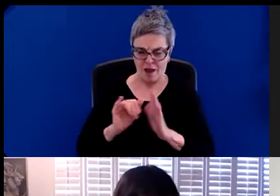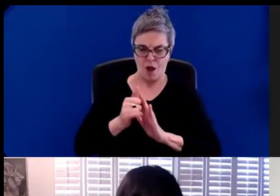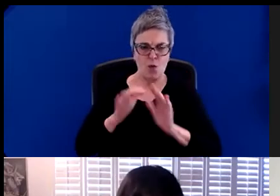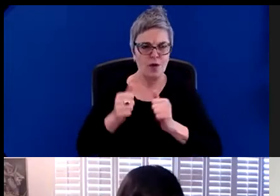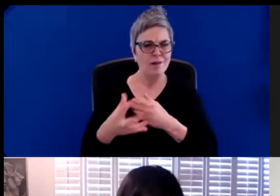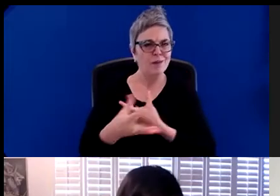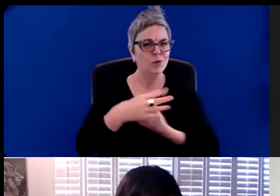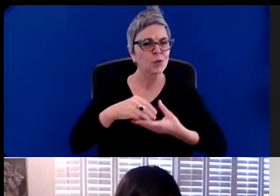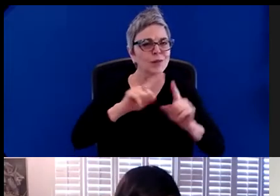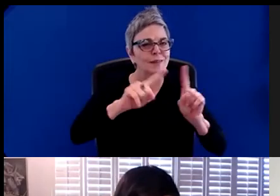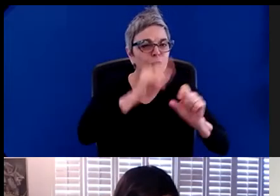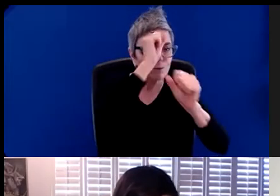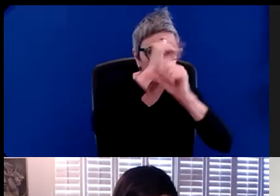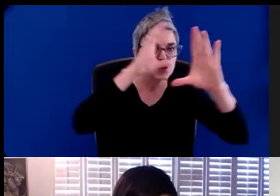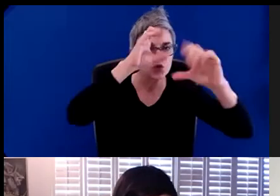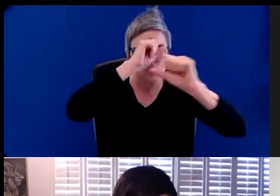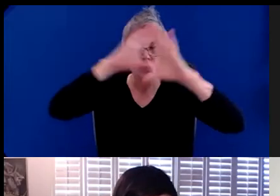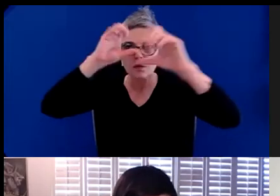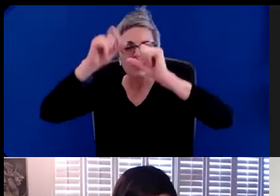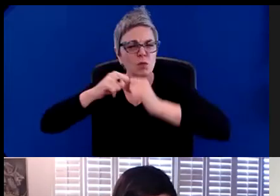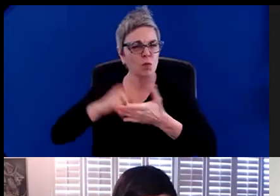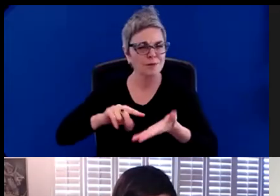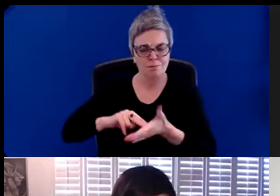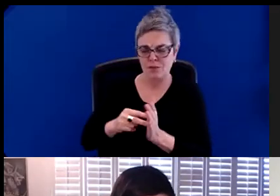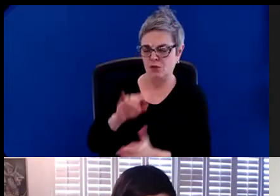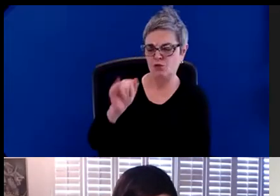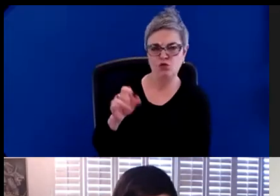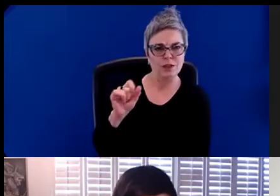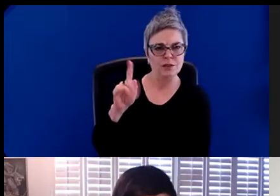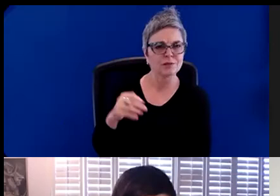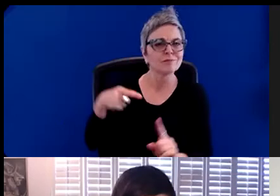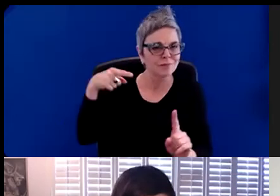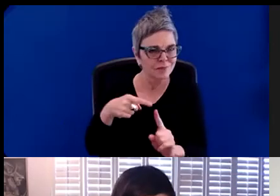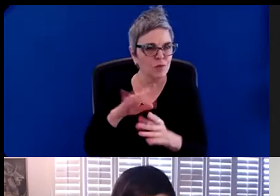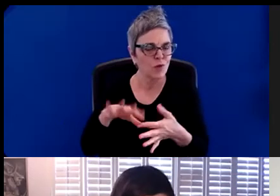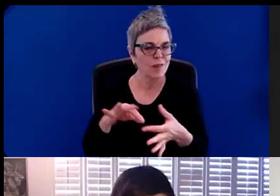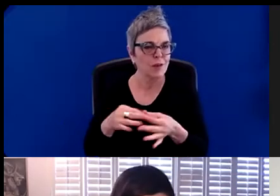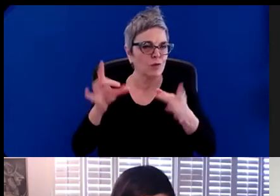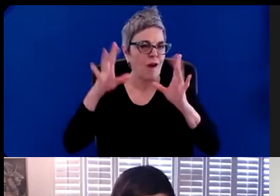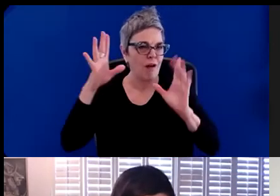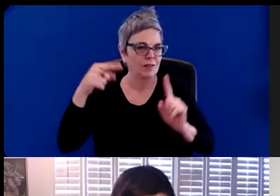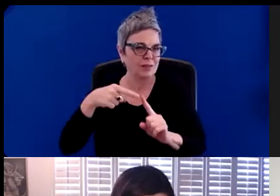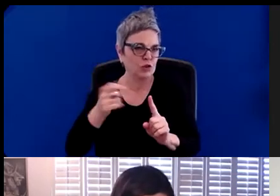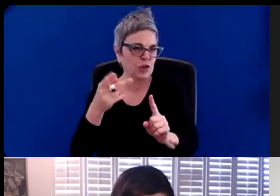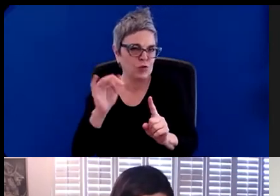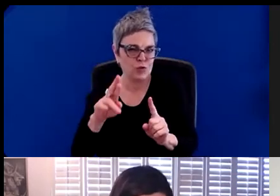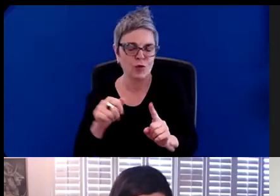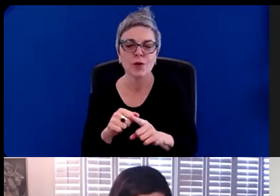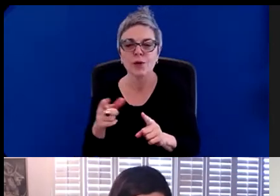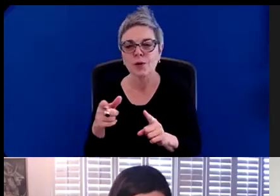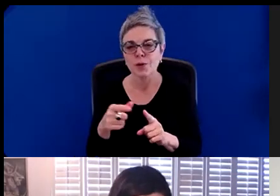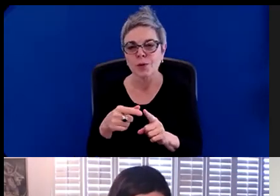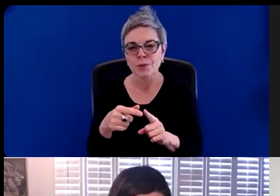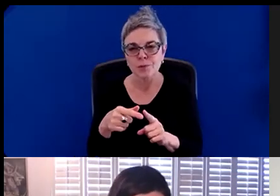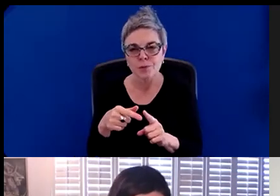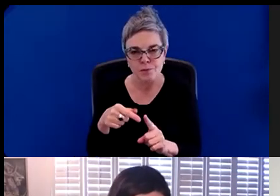gender-based violence. And we kind of, placed this in the context of India. We were looking at conversations around justice that